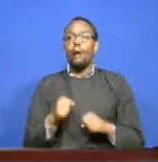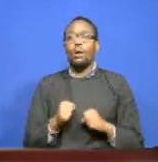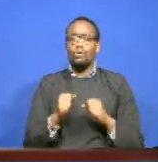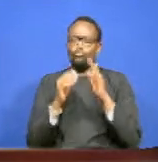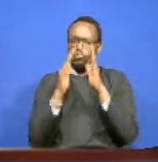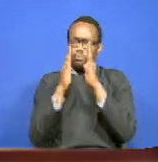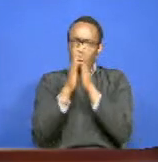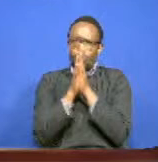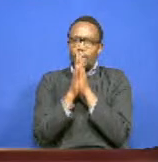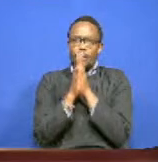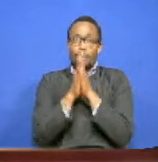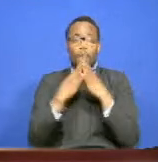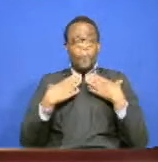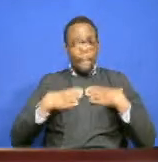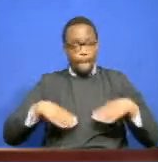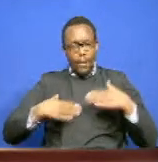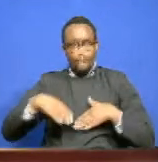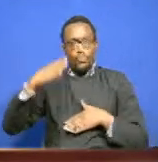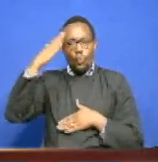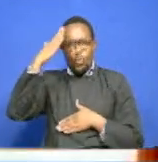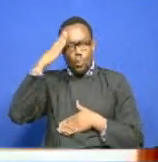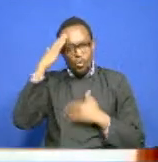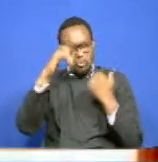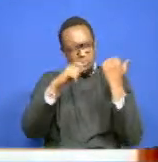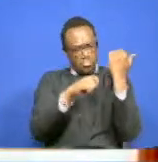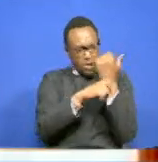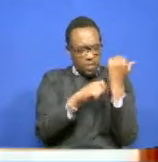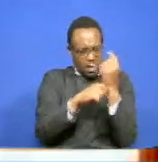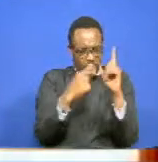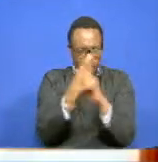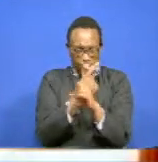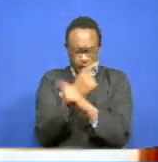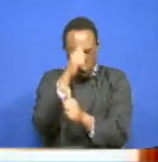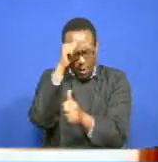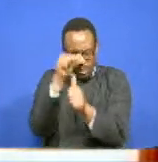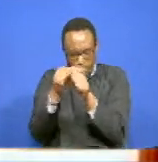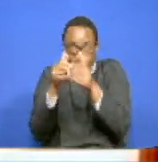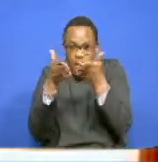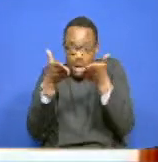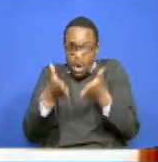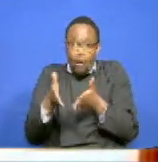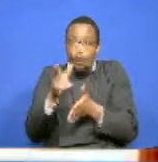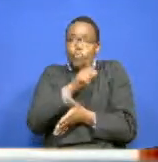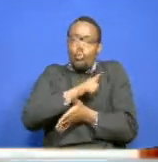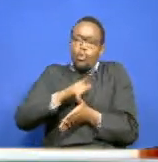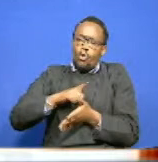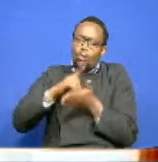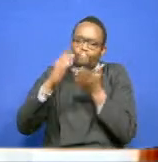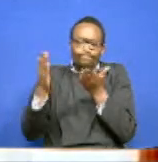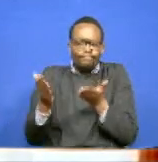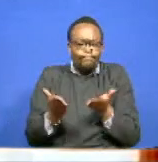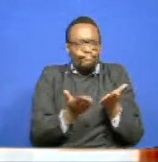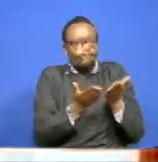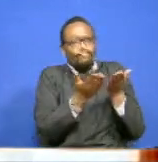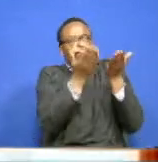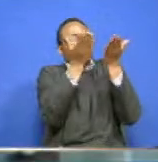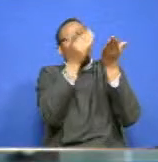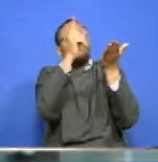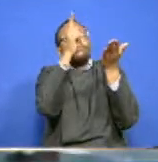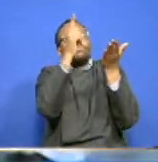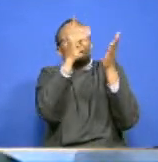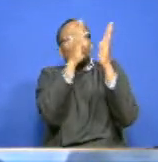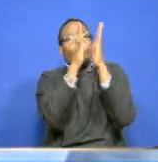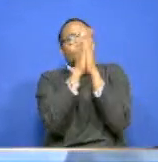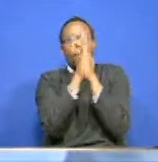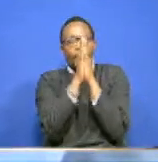for those known to us, those names that come to mind now. Lord, we lift them to you and pray that